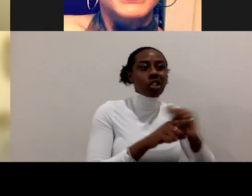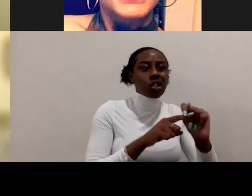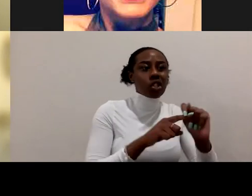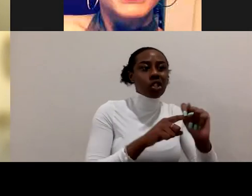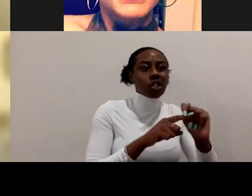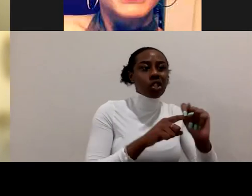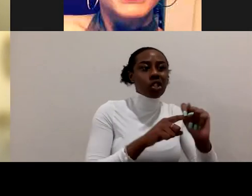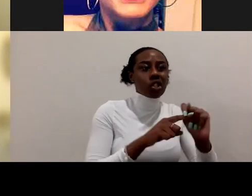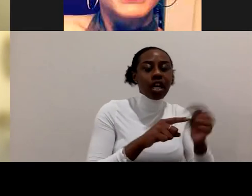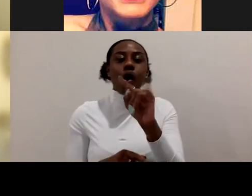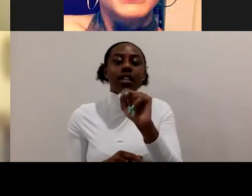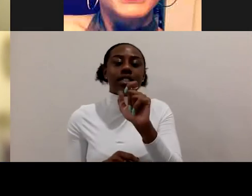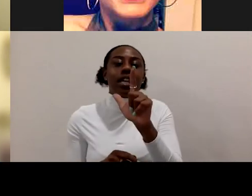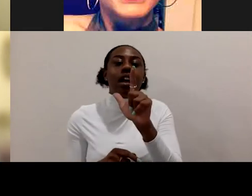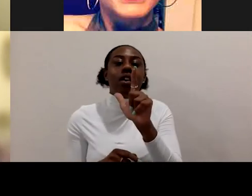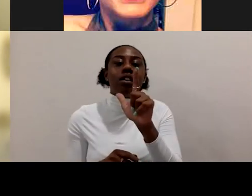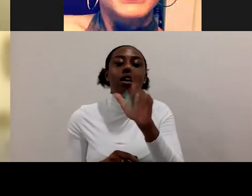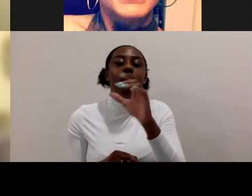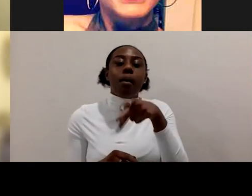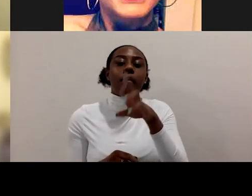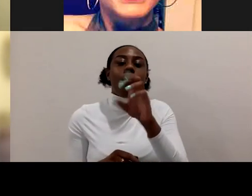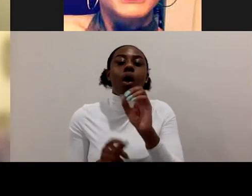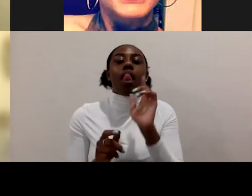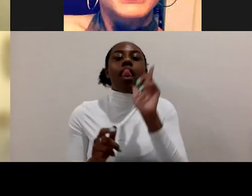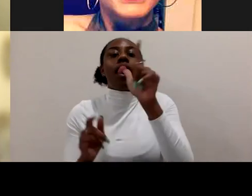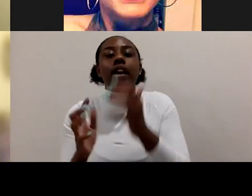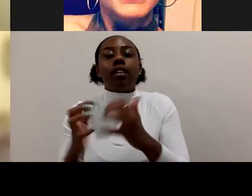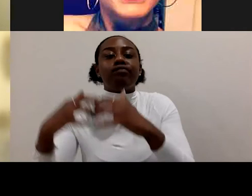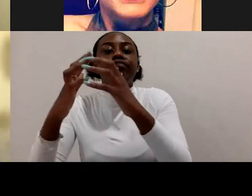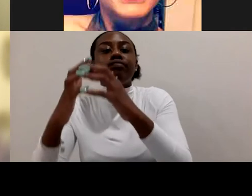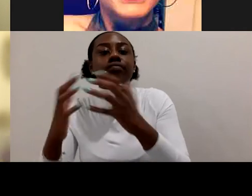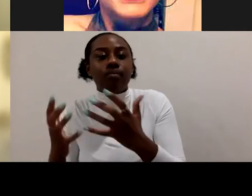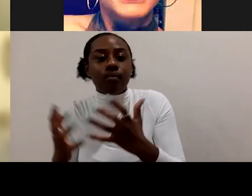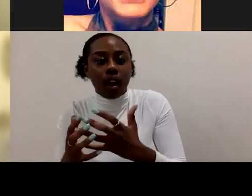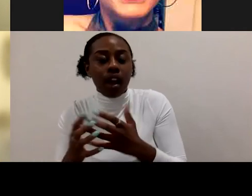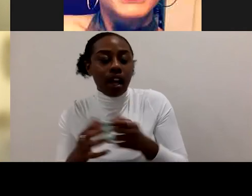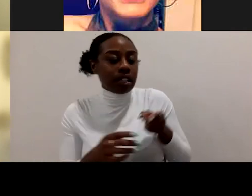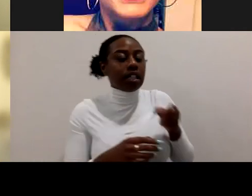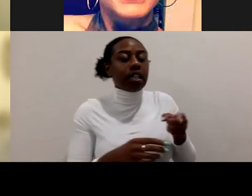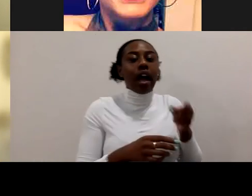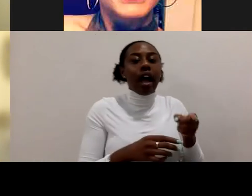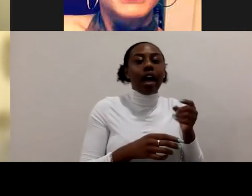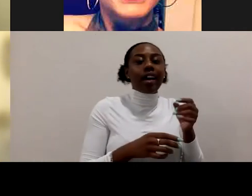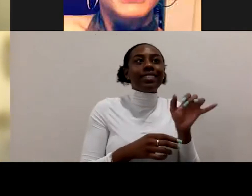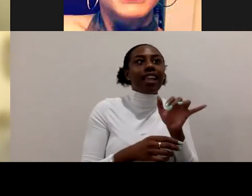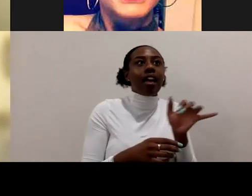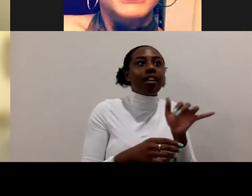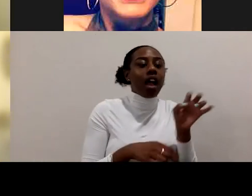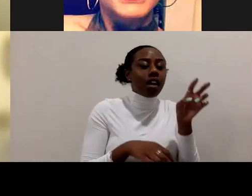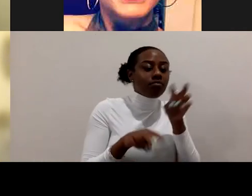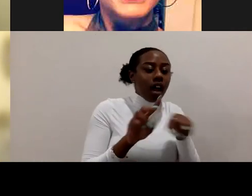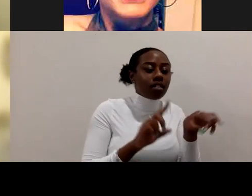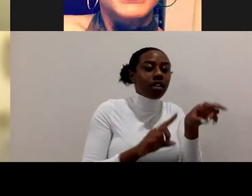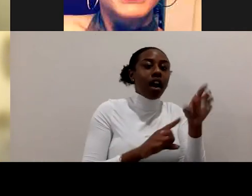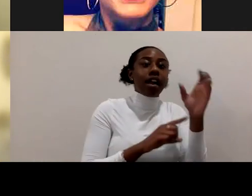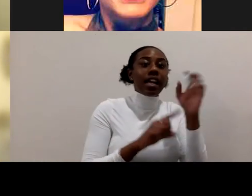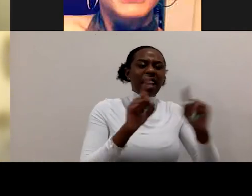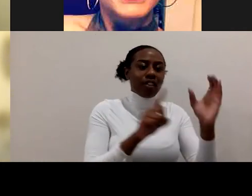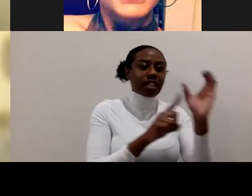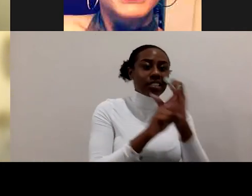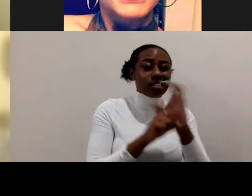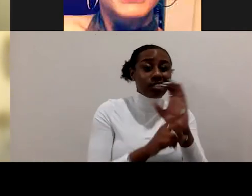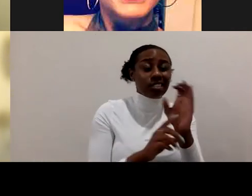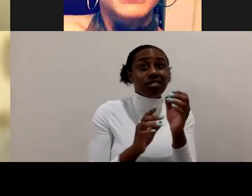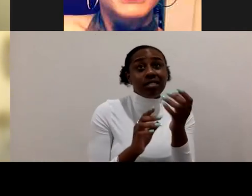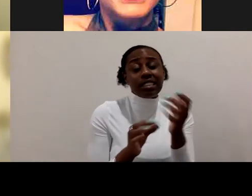just evolved those like monitoring and like pretty much stalking strategies. Sandy, I